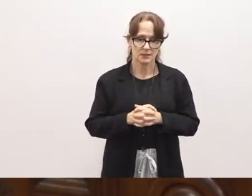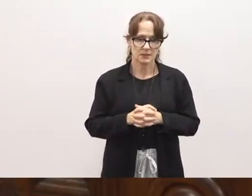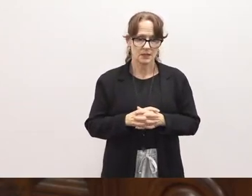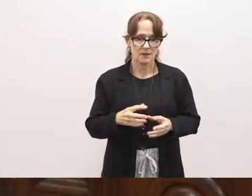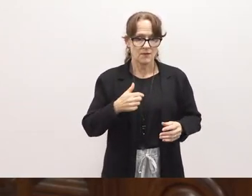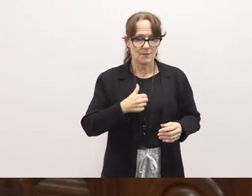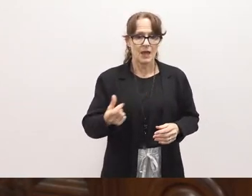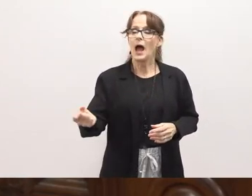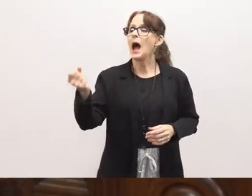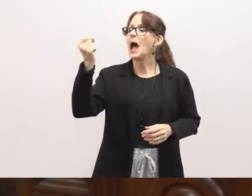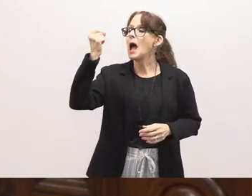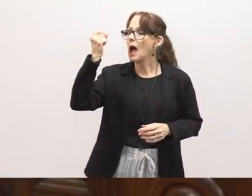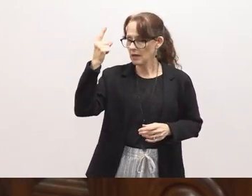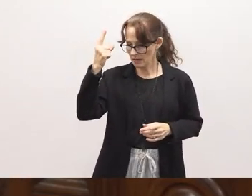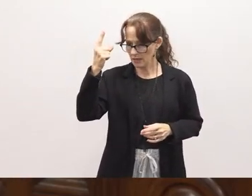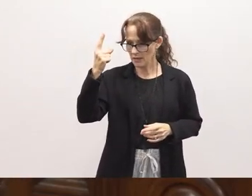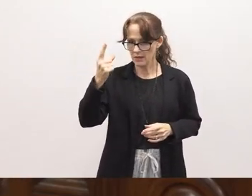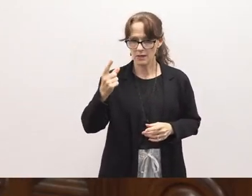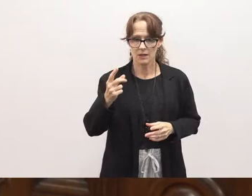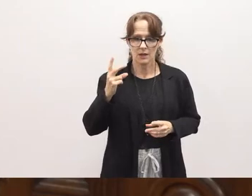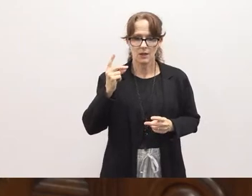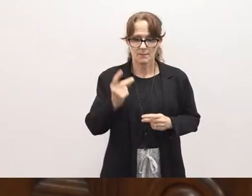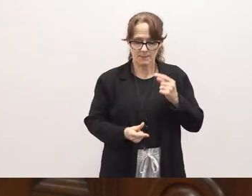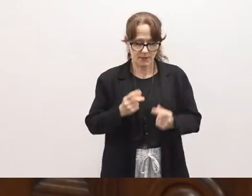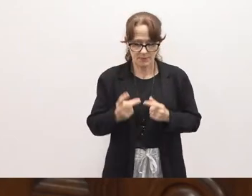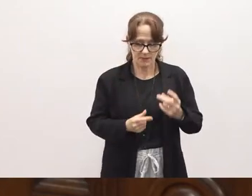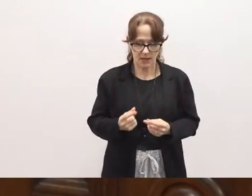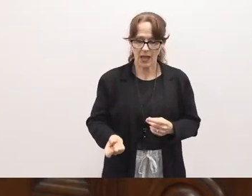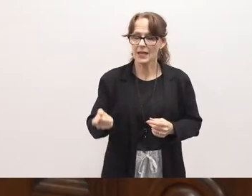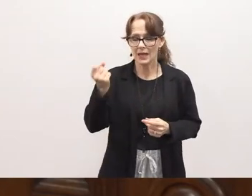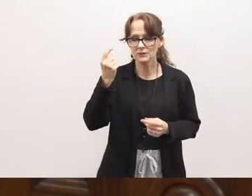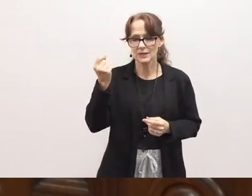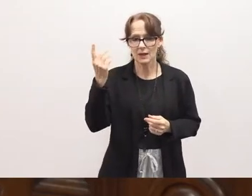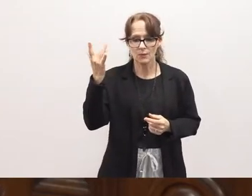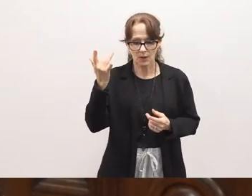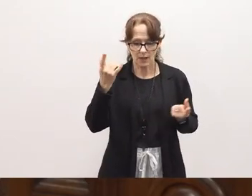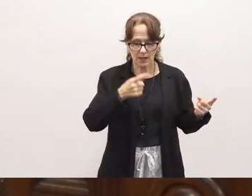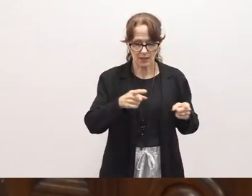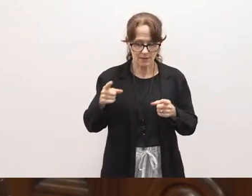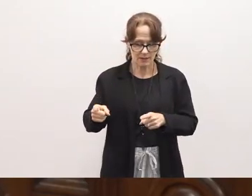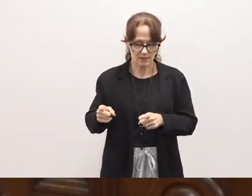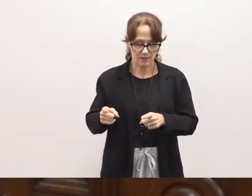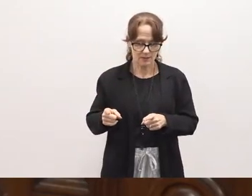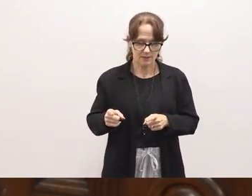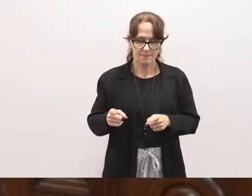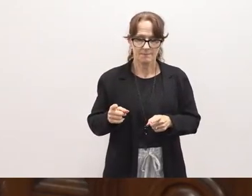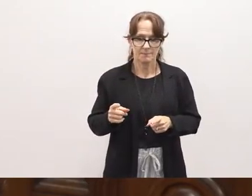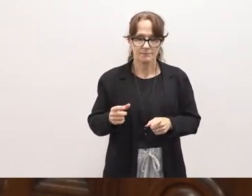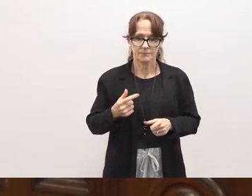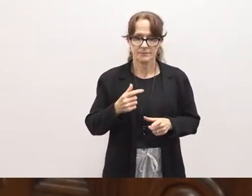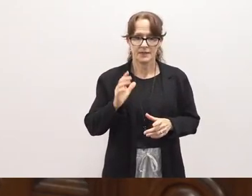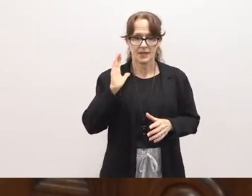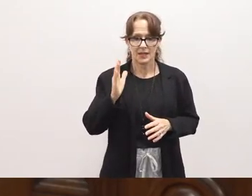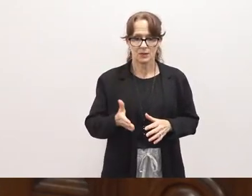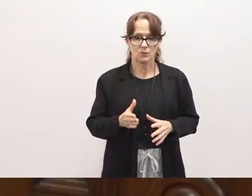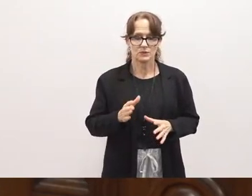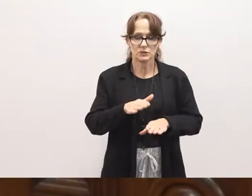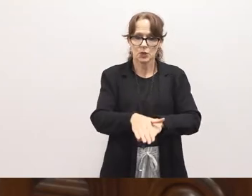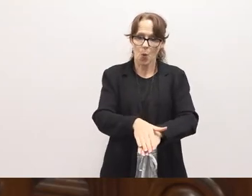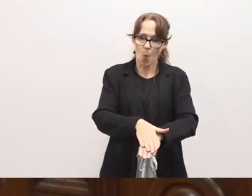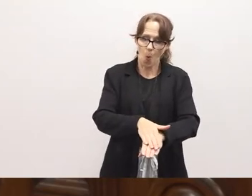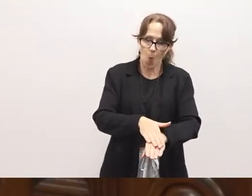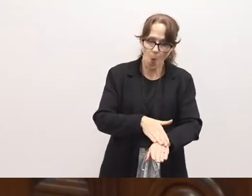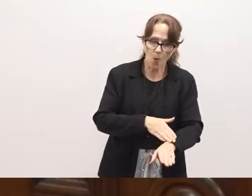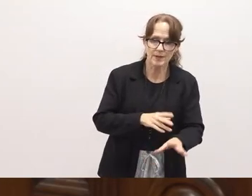I understand the quick turnaround, and I understand that it would be crippling the business of this